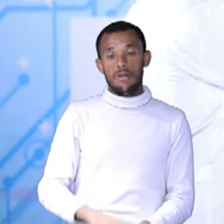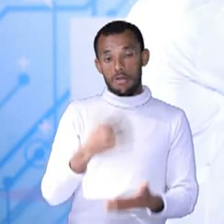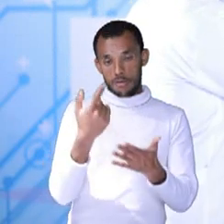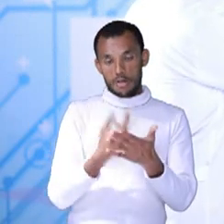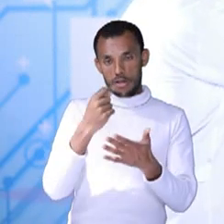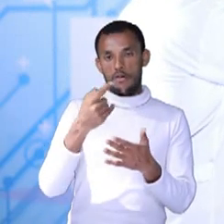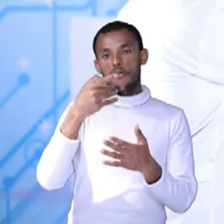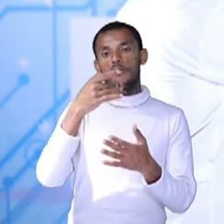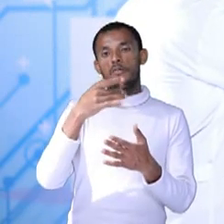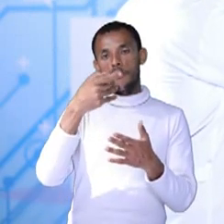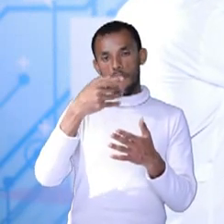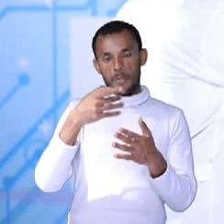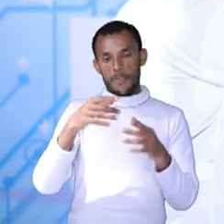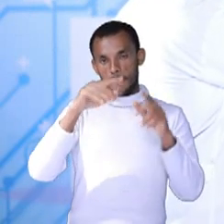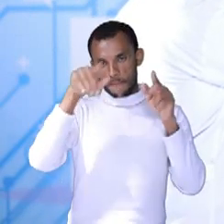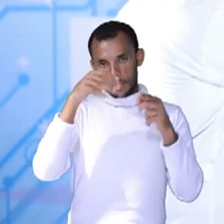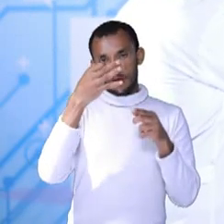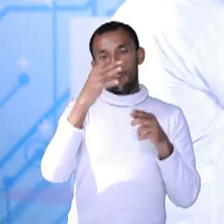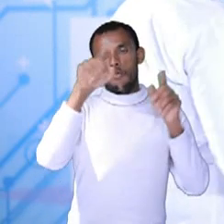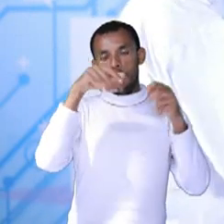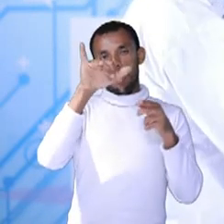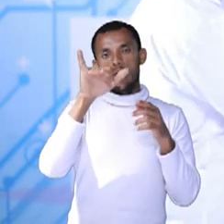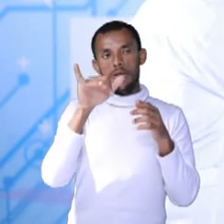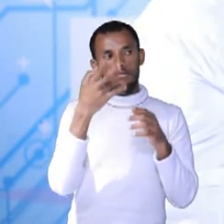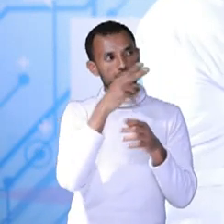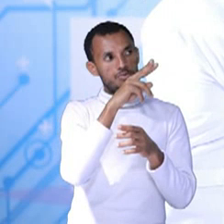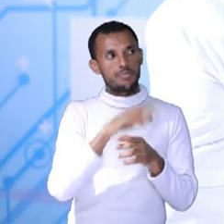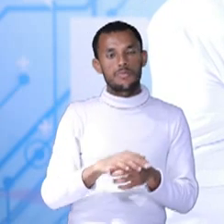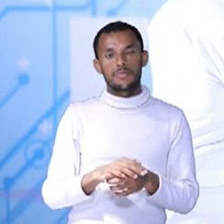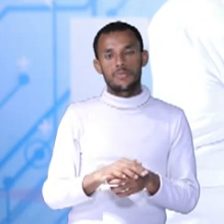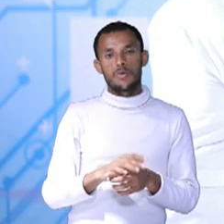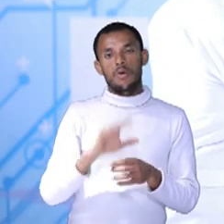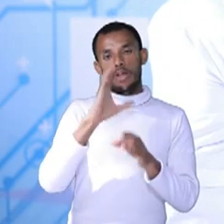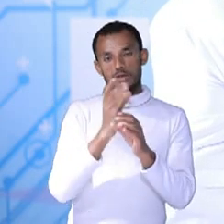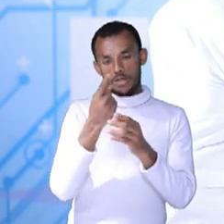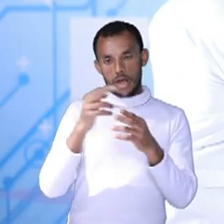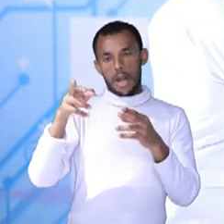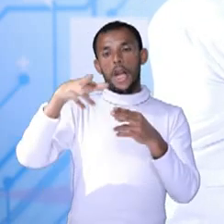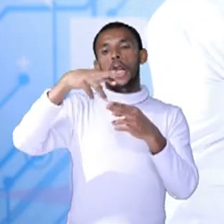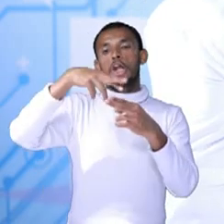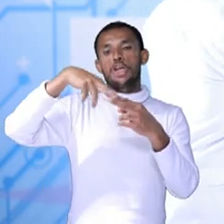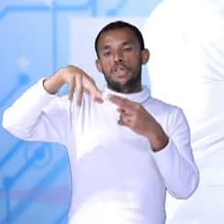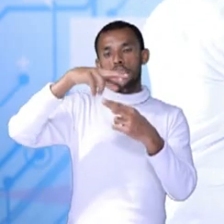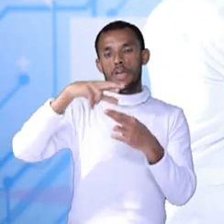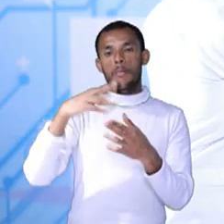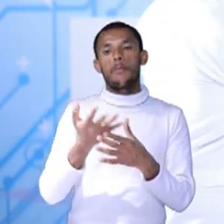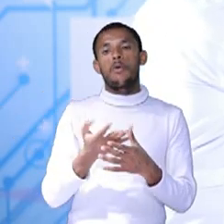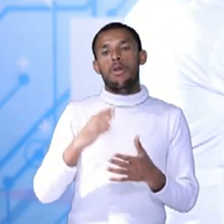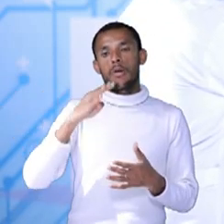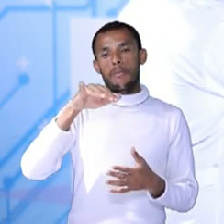Sometimes the function, this f of y may be here. And you may be asked to calculate the region bounded